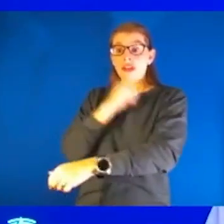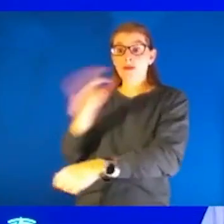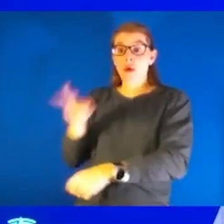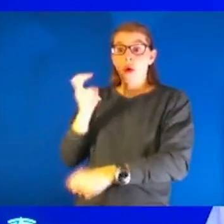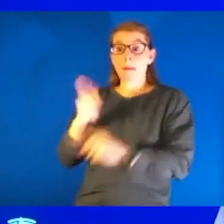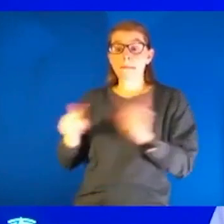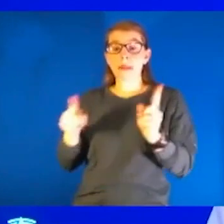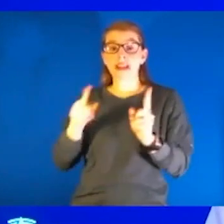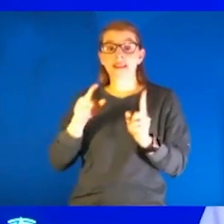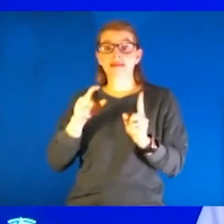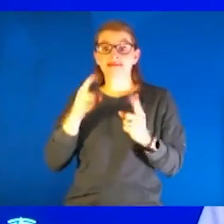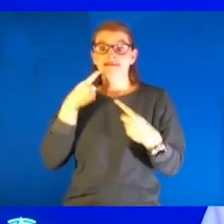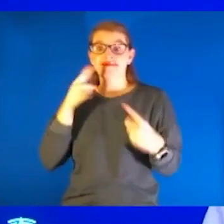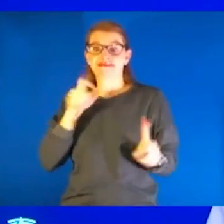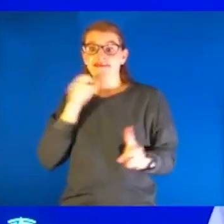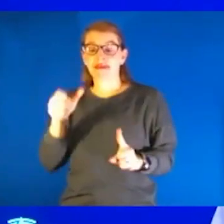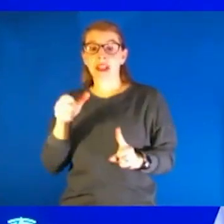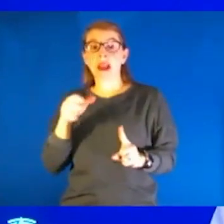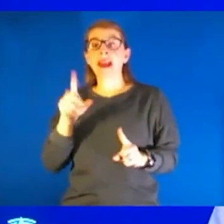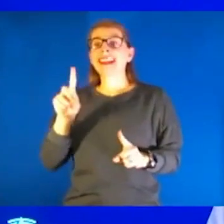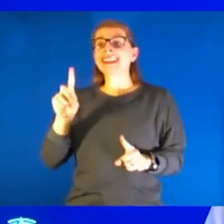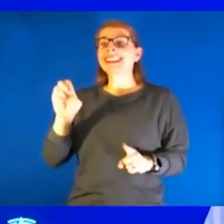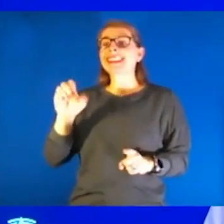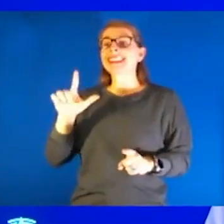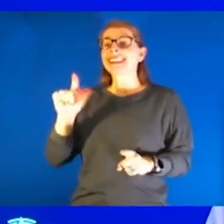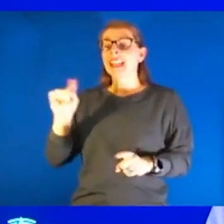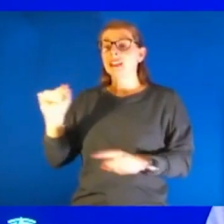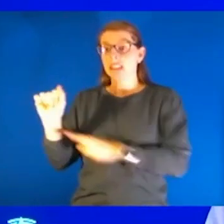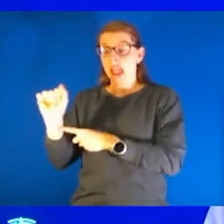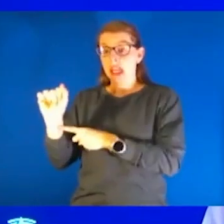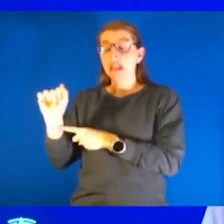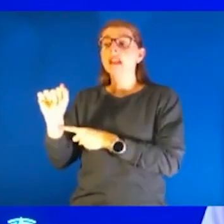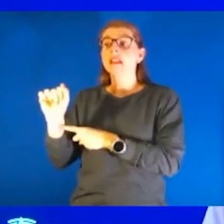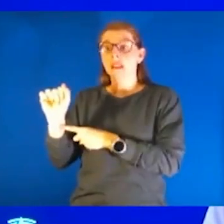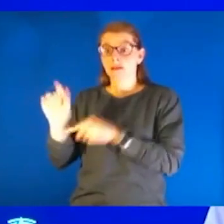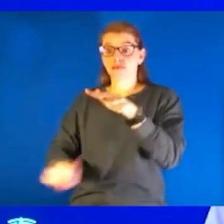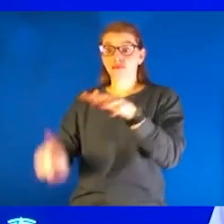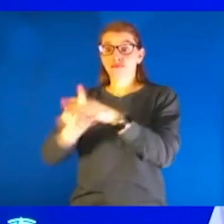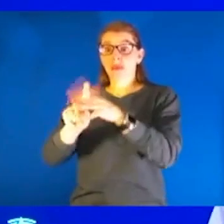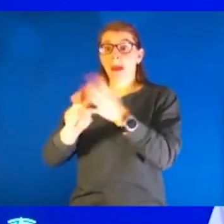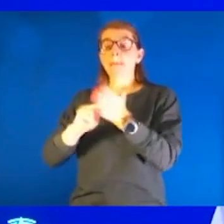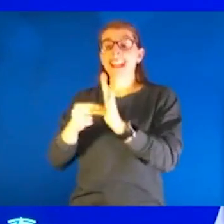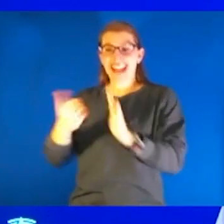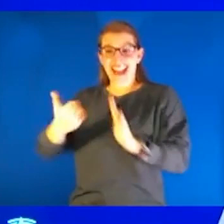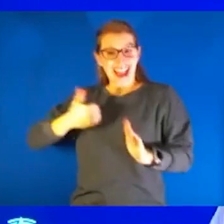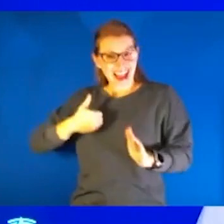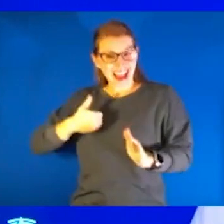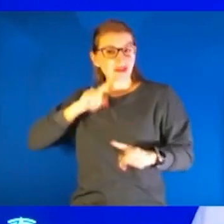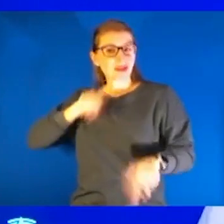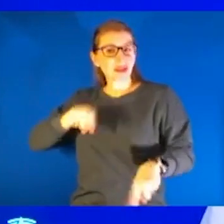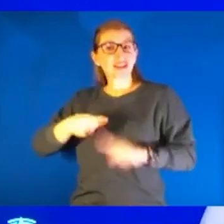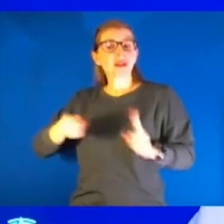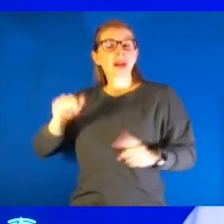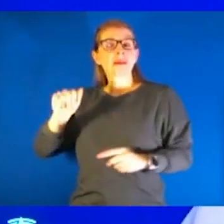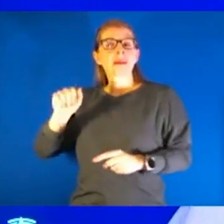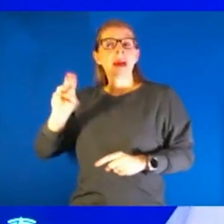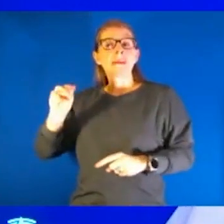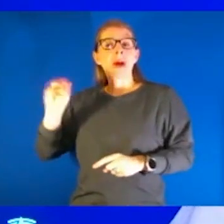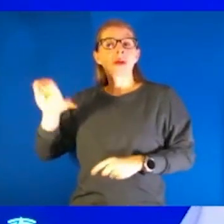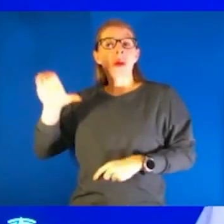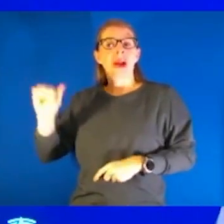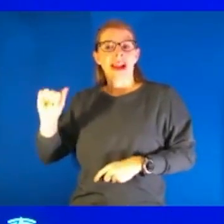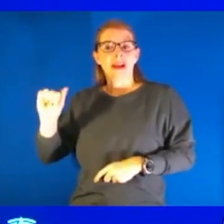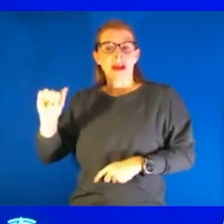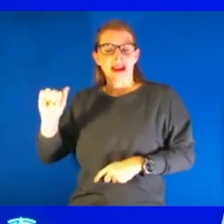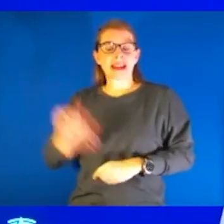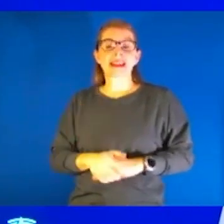back, they found that you actually have activity with those monoclonal antibodies. So this could be a shifting thing as well. I think we